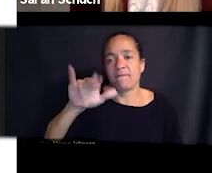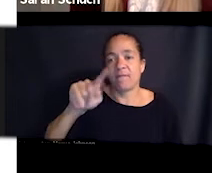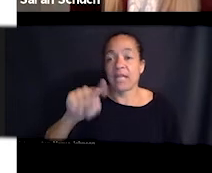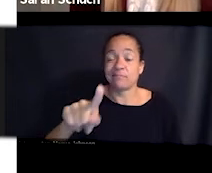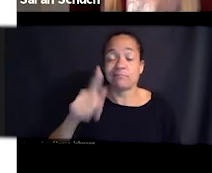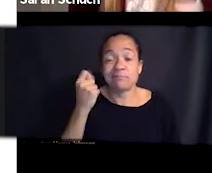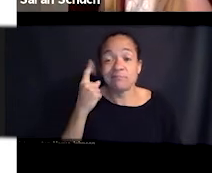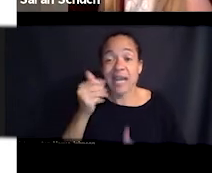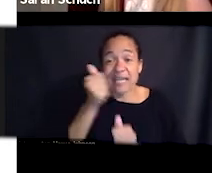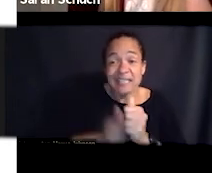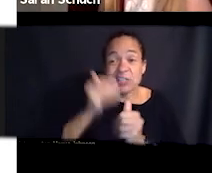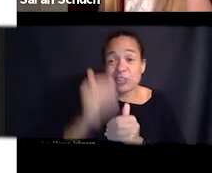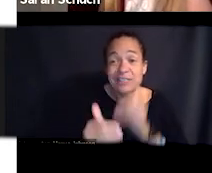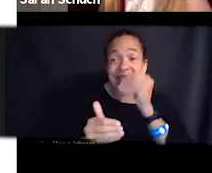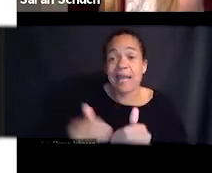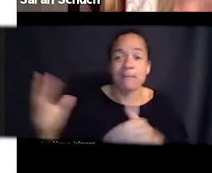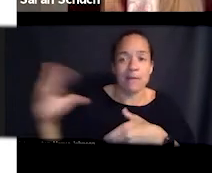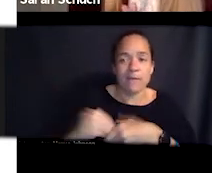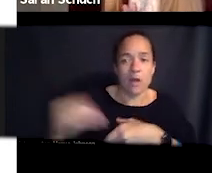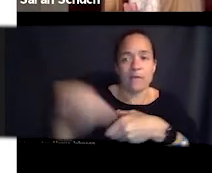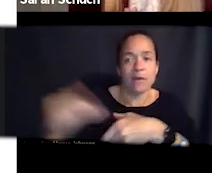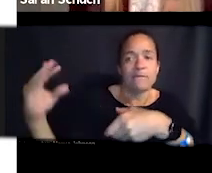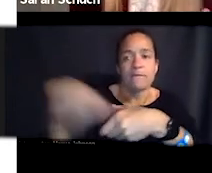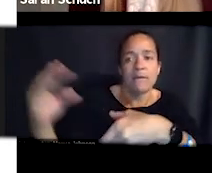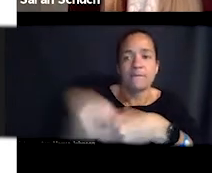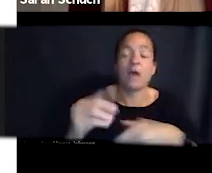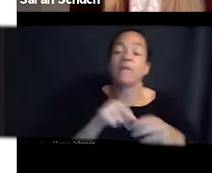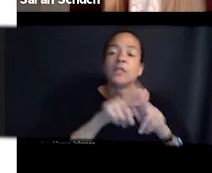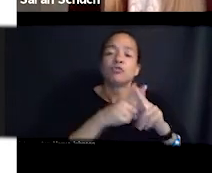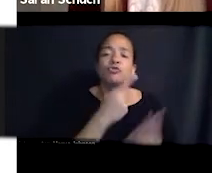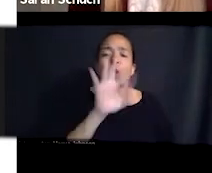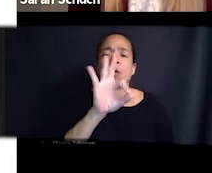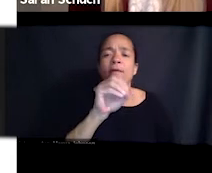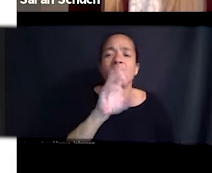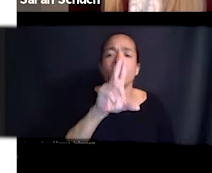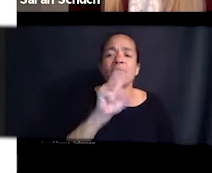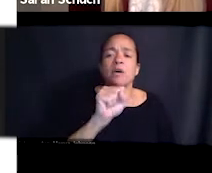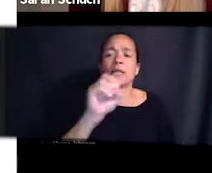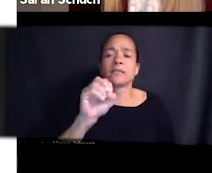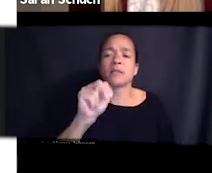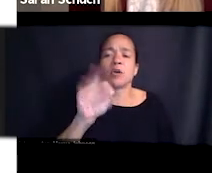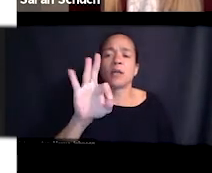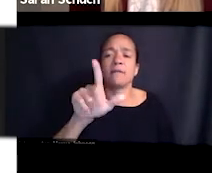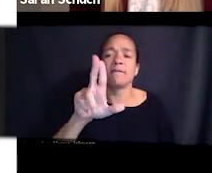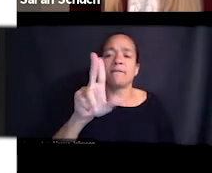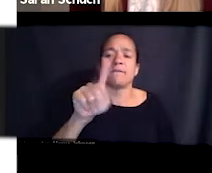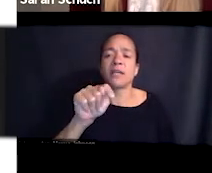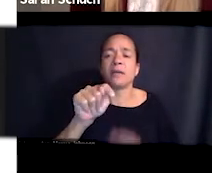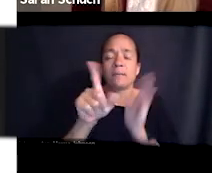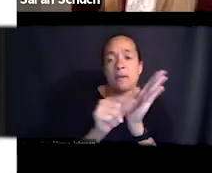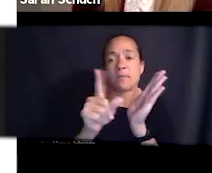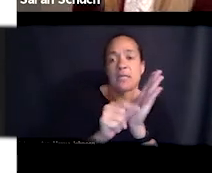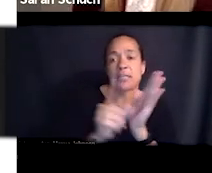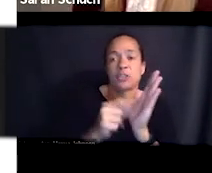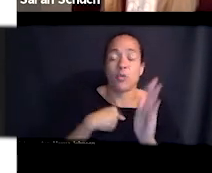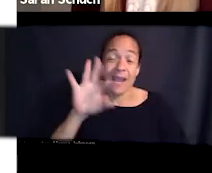single step of the way. So it started with our Focus on Flint publication. We had 900 residents participate in